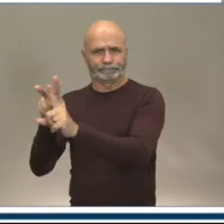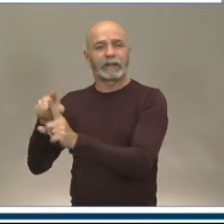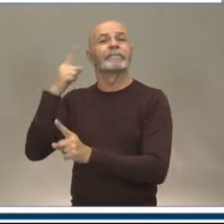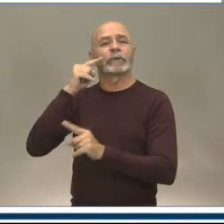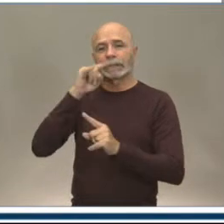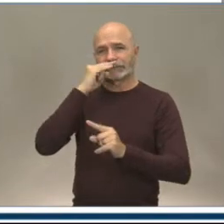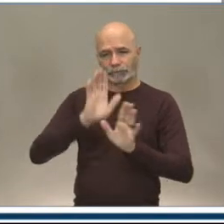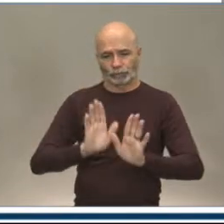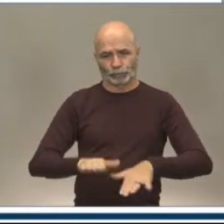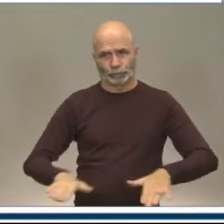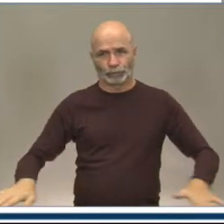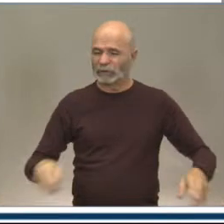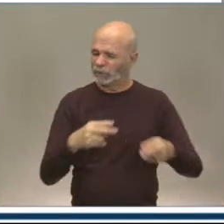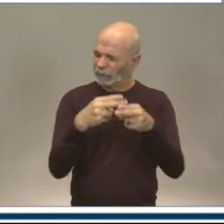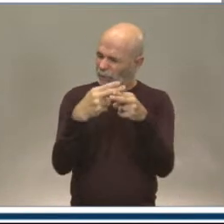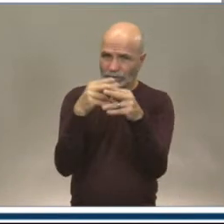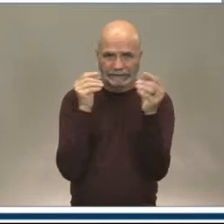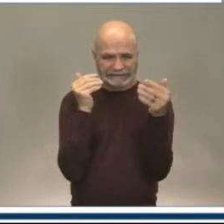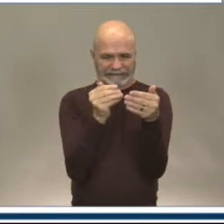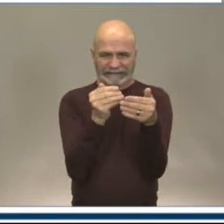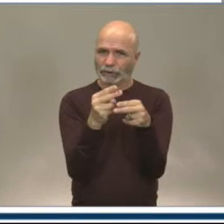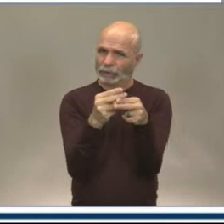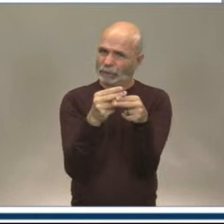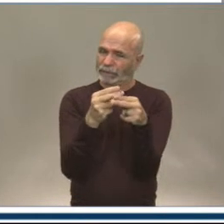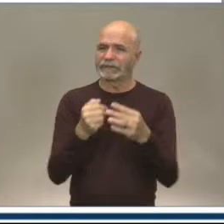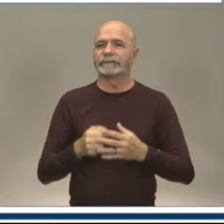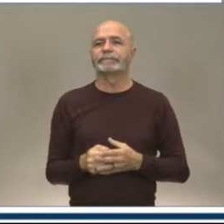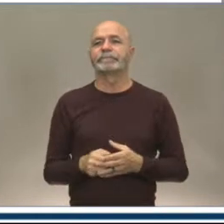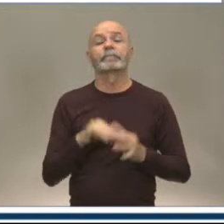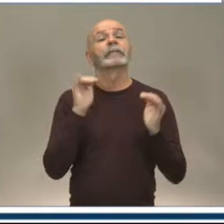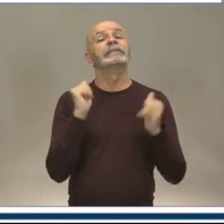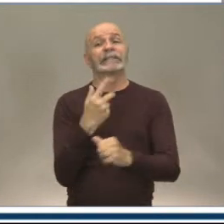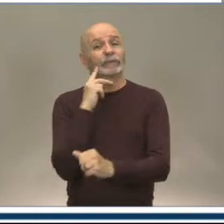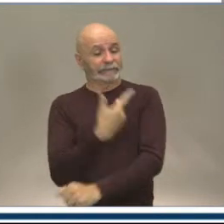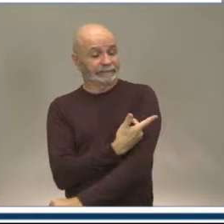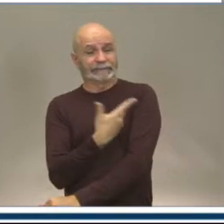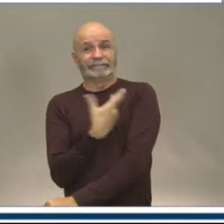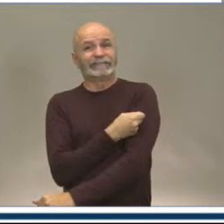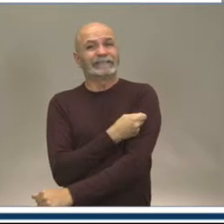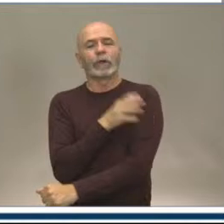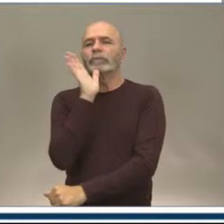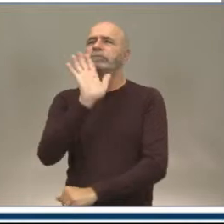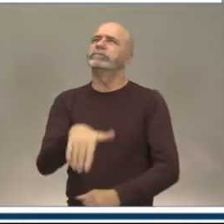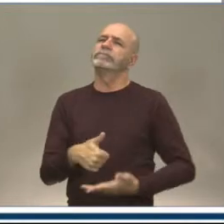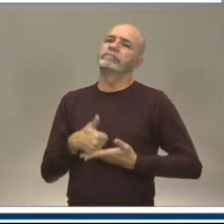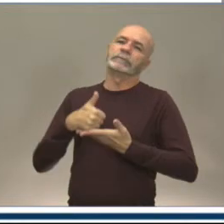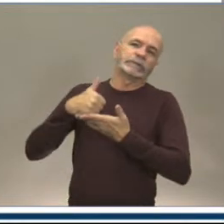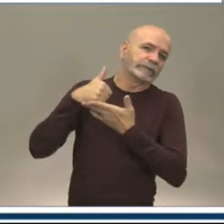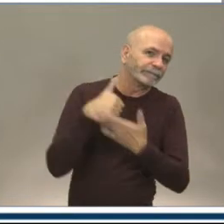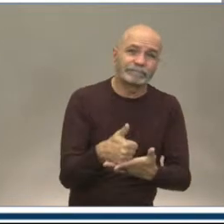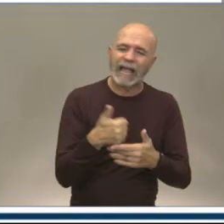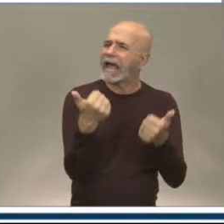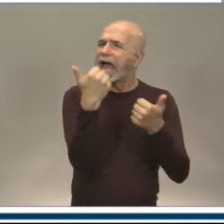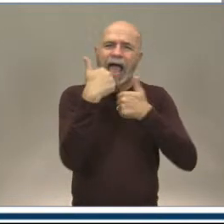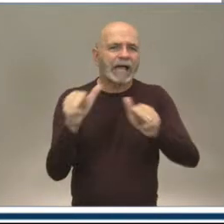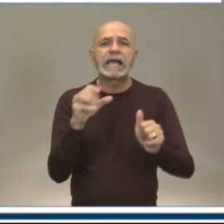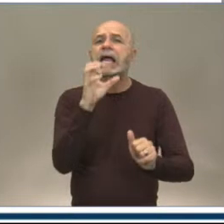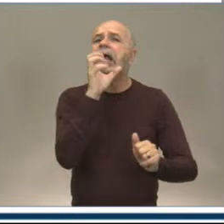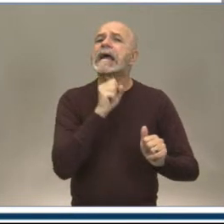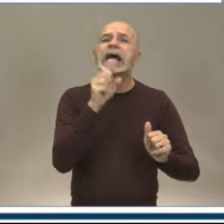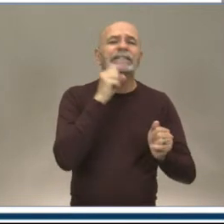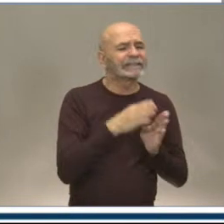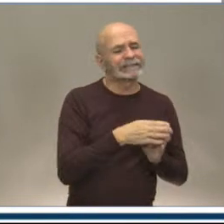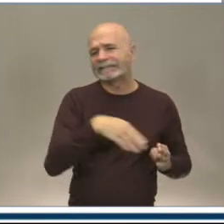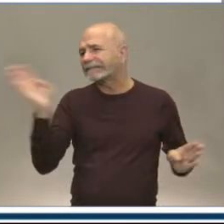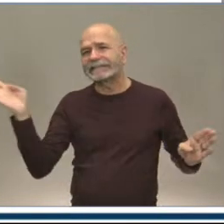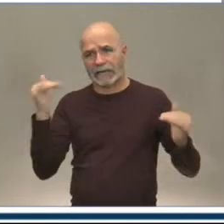soon. The benefits of the vaccine are clear, regardless of the age. In this wave, we are seeing more cases